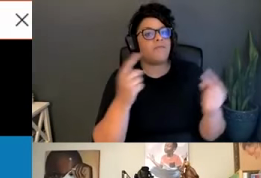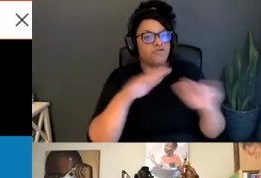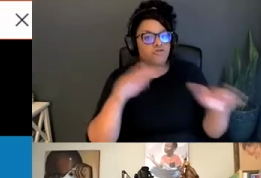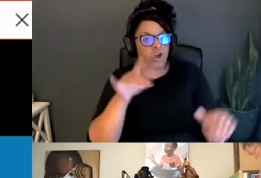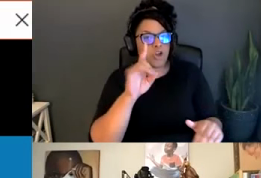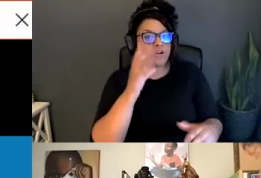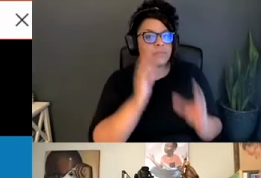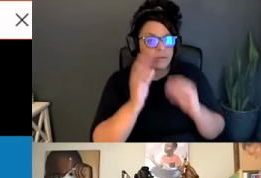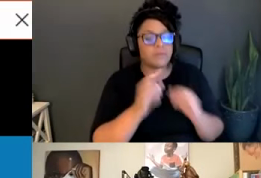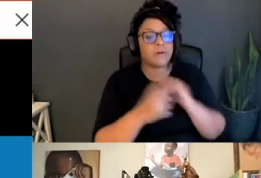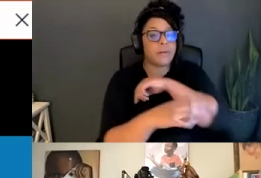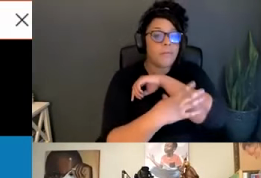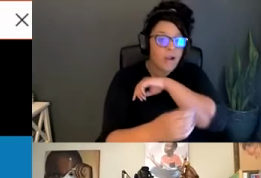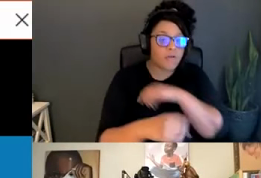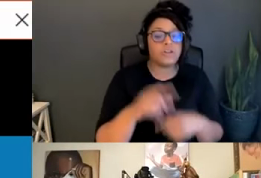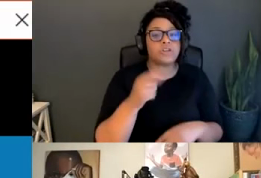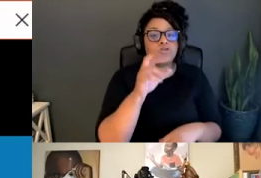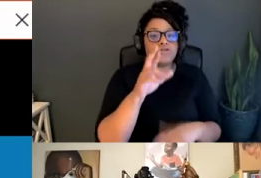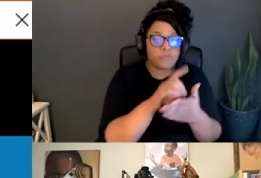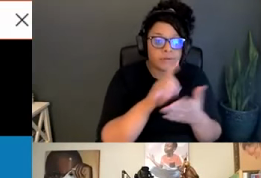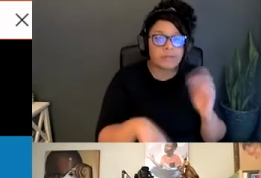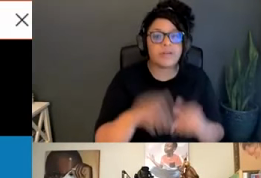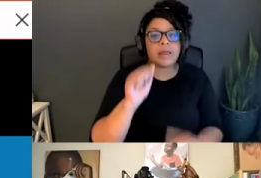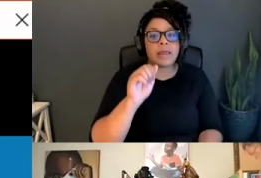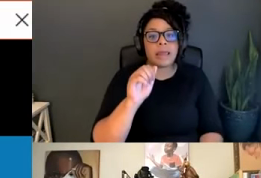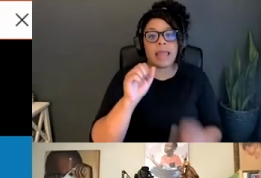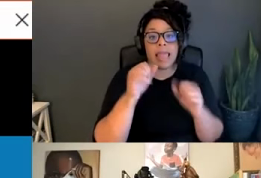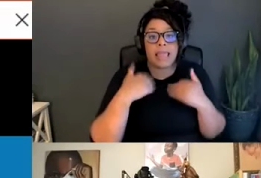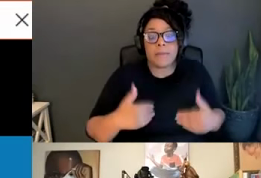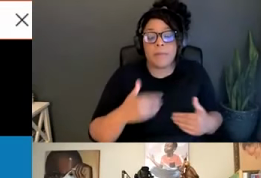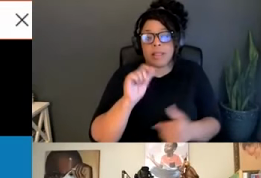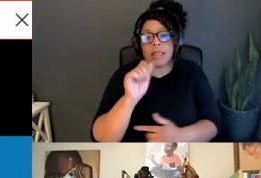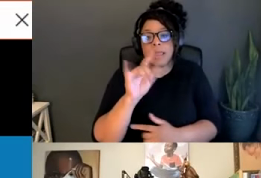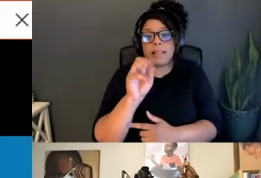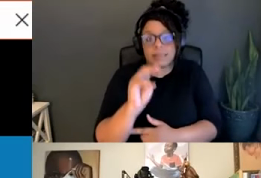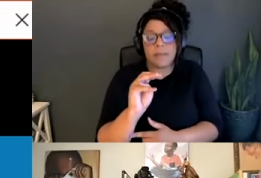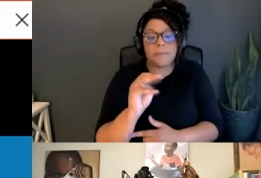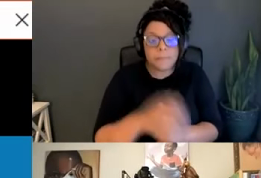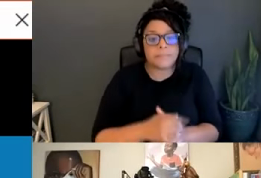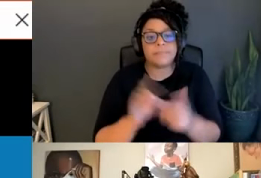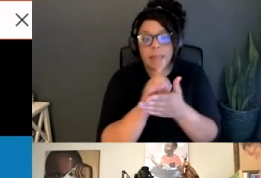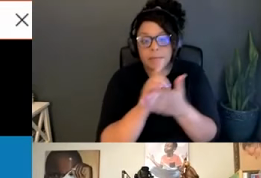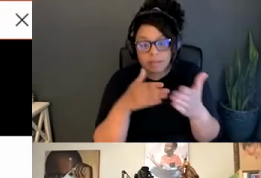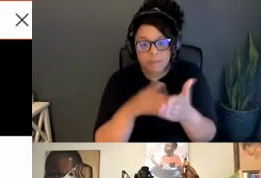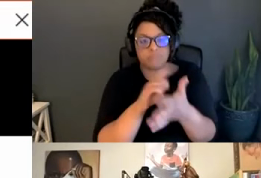discrimination, ableism, and community violence to support the health and well-being of our youngest children.